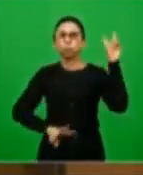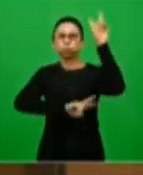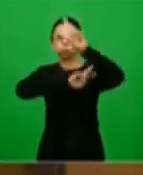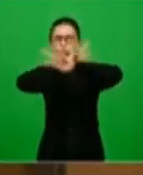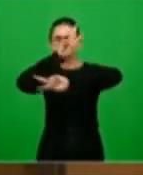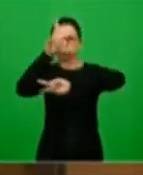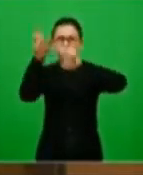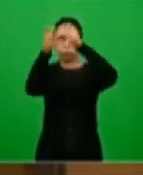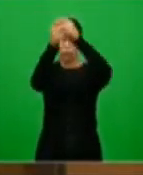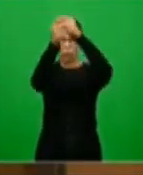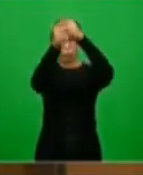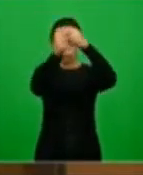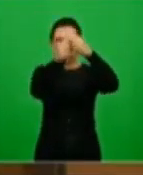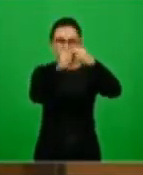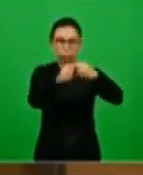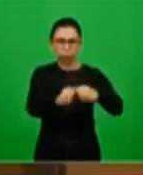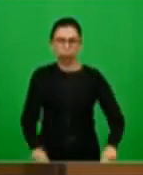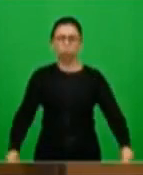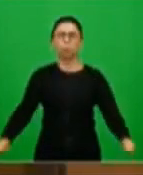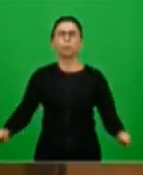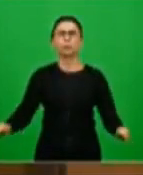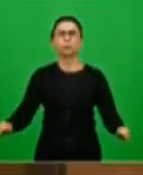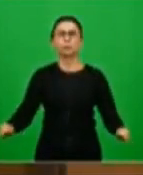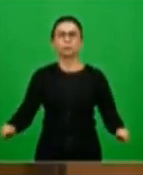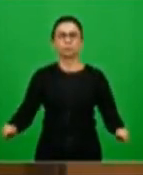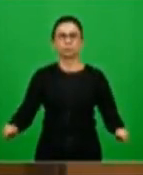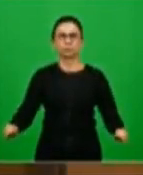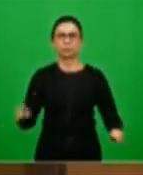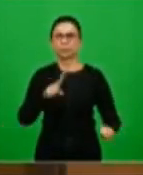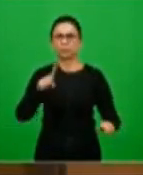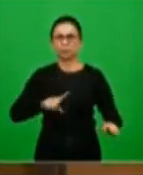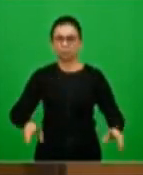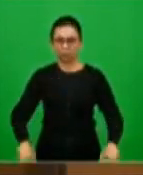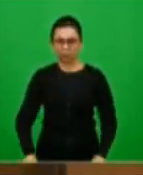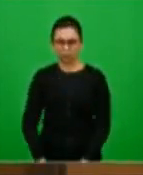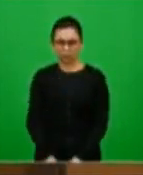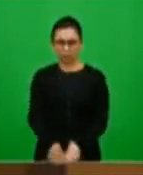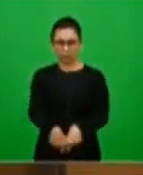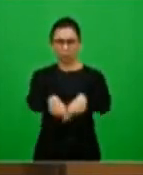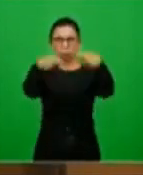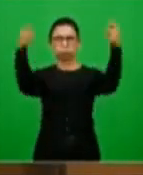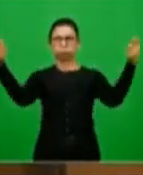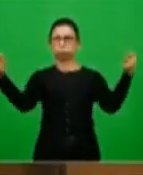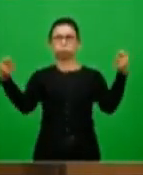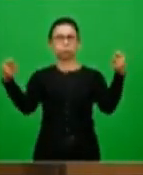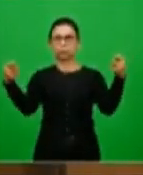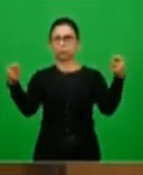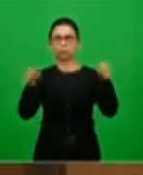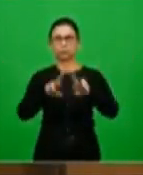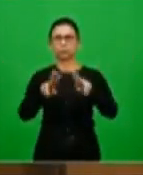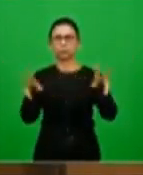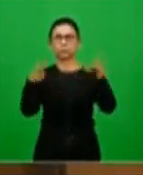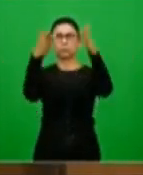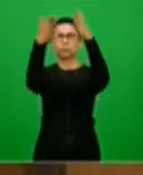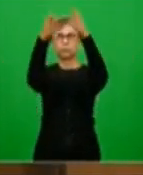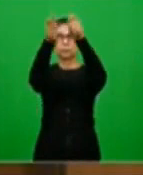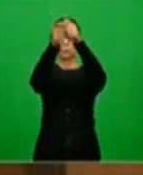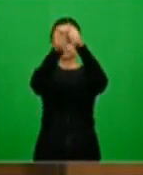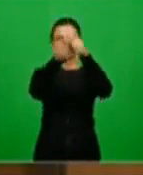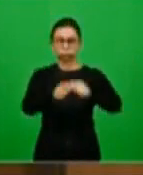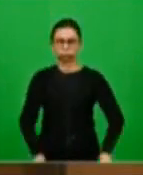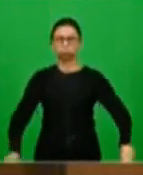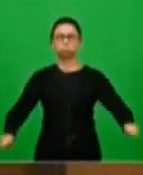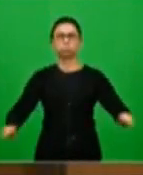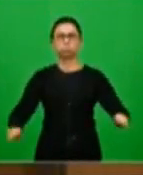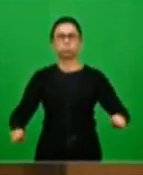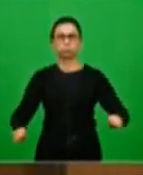this, the veil of the temple was ripped from top to bottom. The veil of the temple is not ripped from the bottom up,